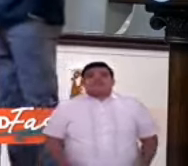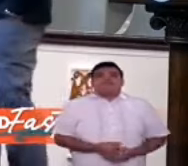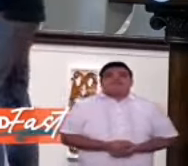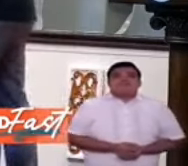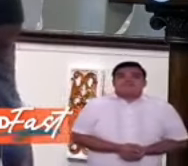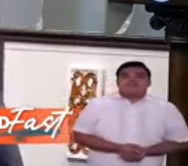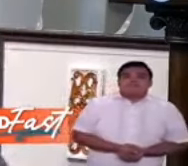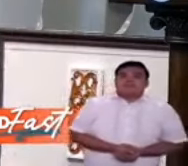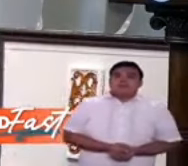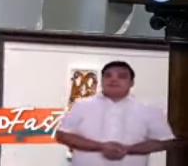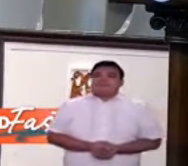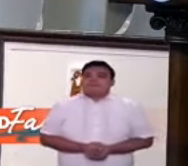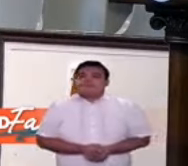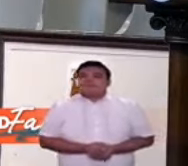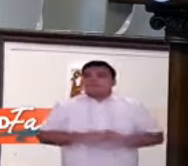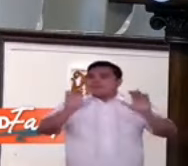Importante na.